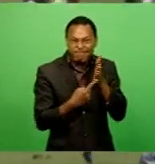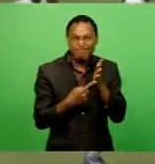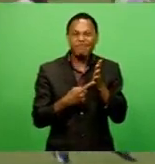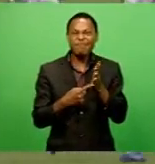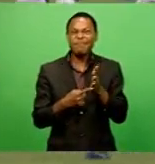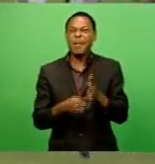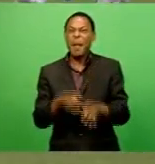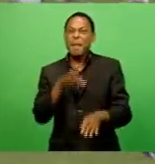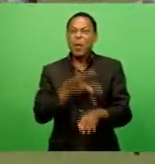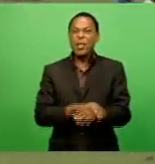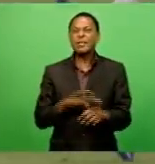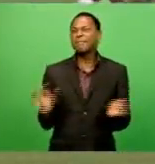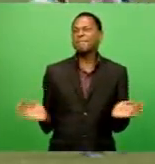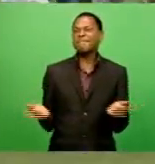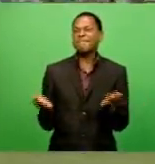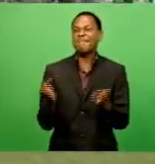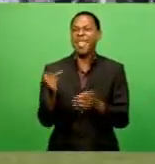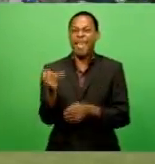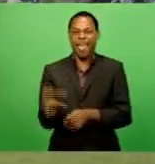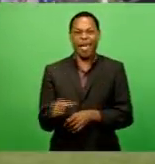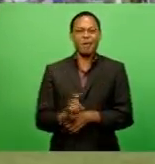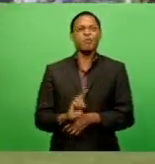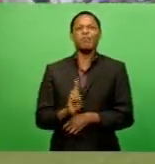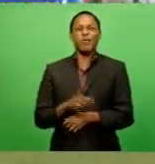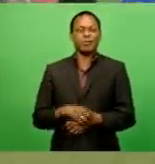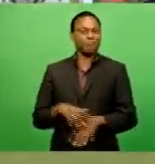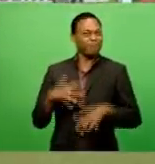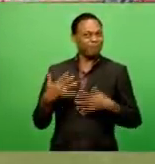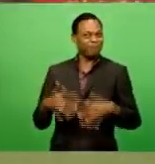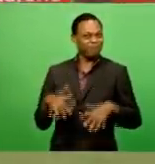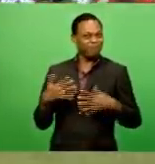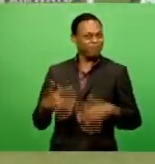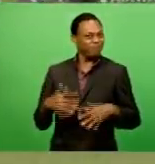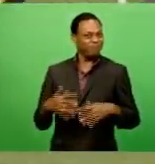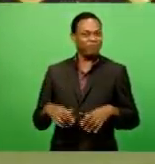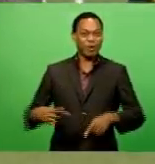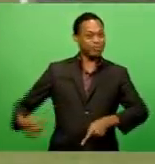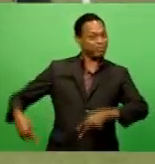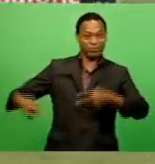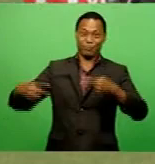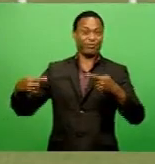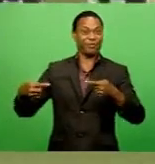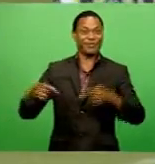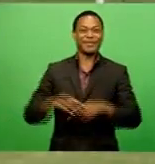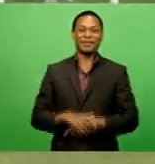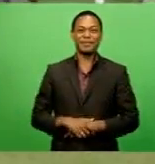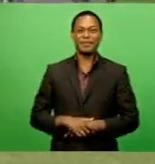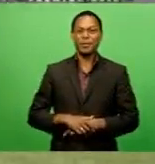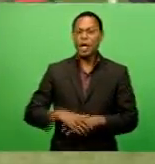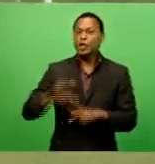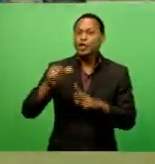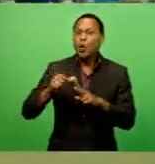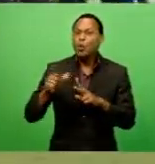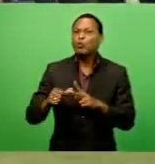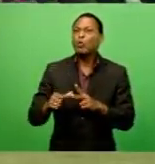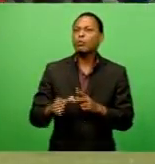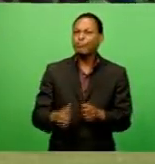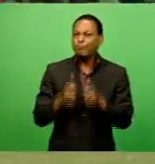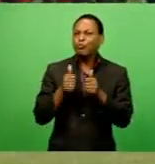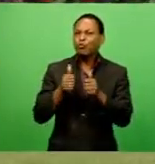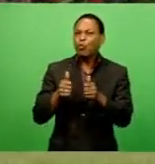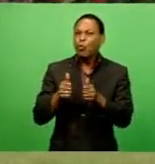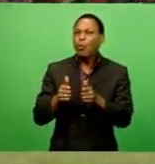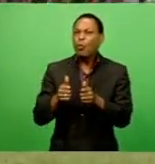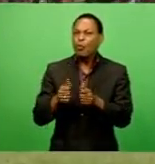player Joe Talavolo have stood out during the two-day tournament. The tournament is also a good platform for players to showcase